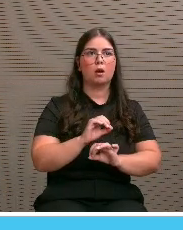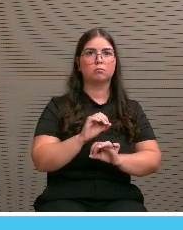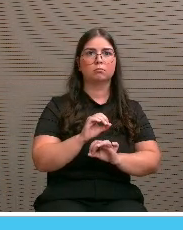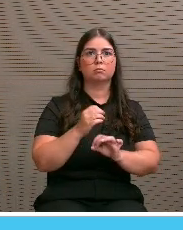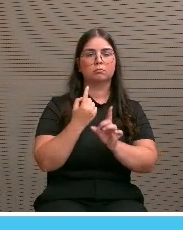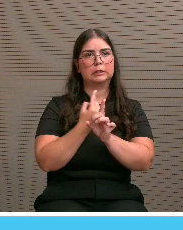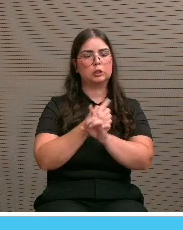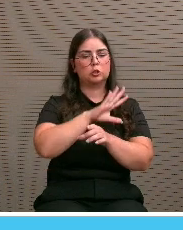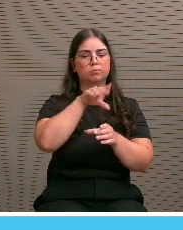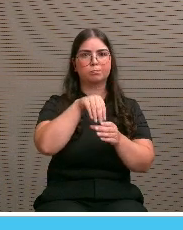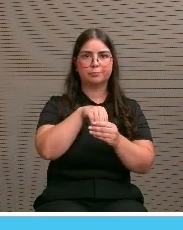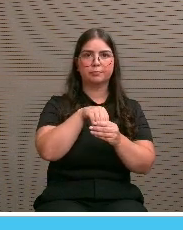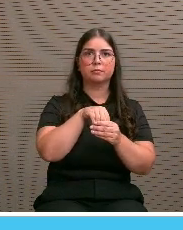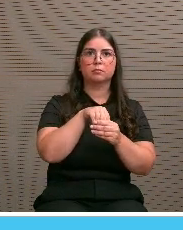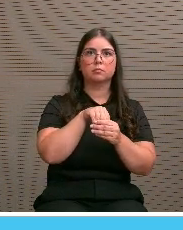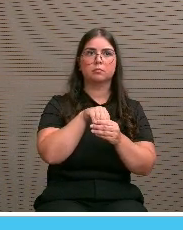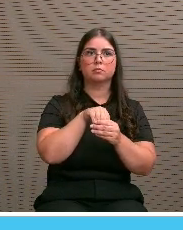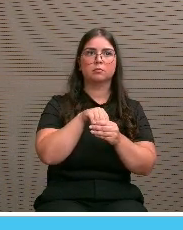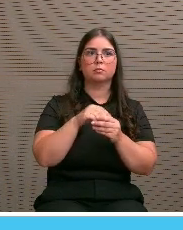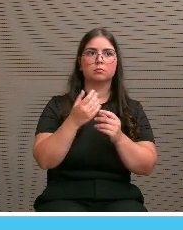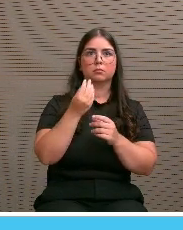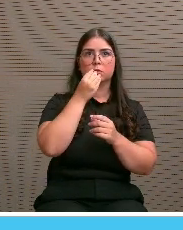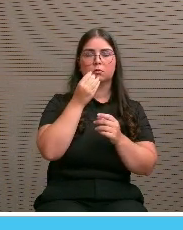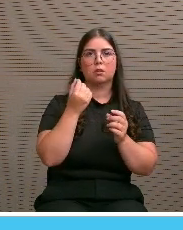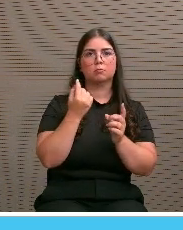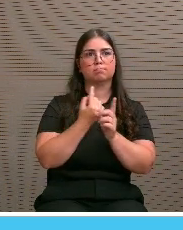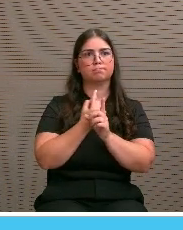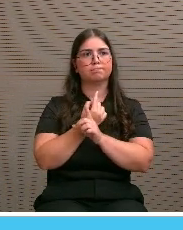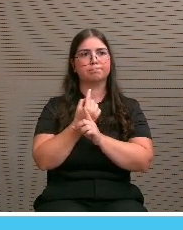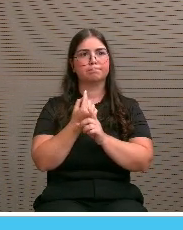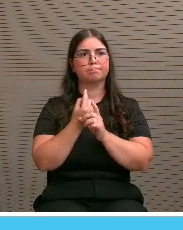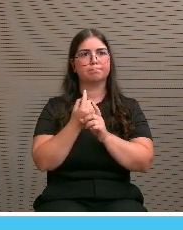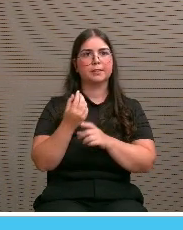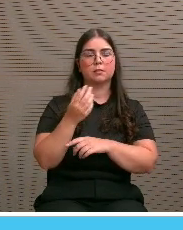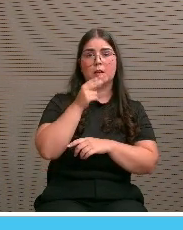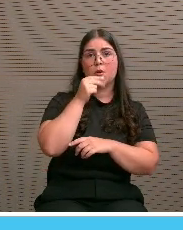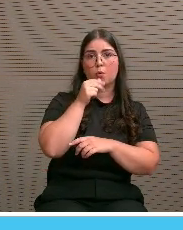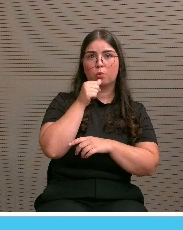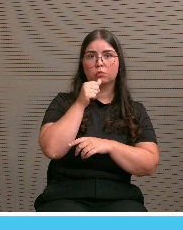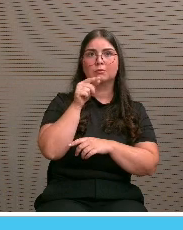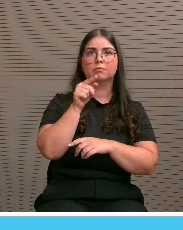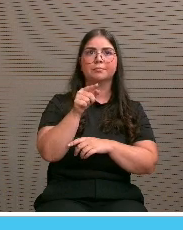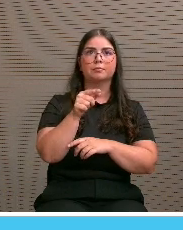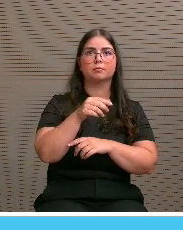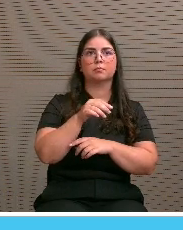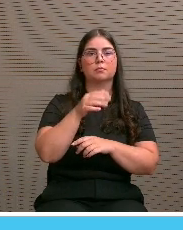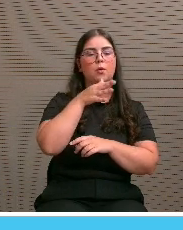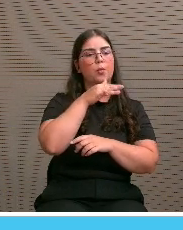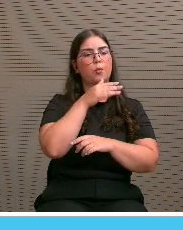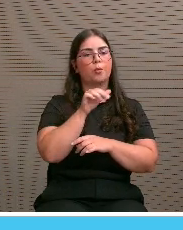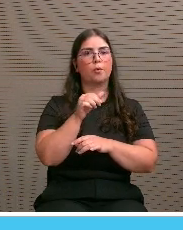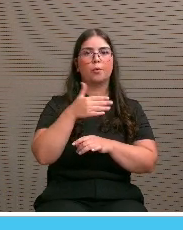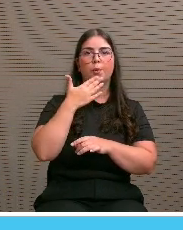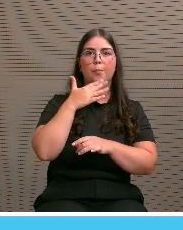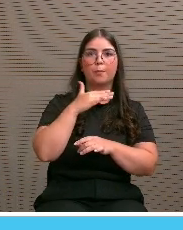lot of the food they produce is rice. Rice is a nice white color, and that's because it doesn't have any